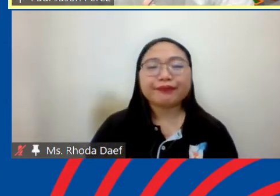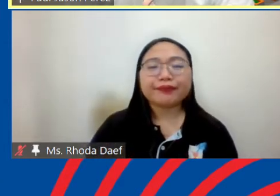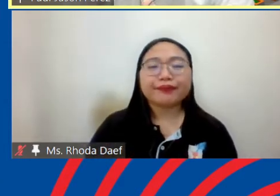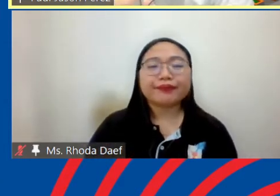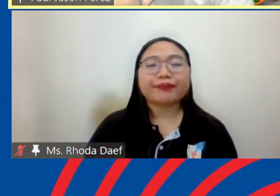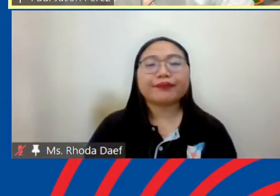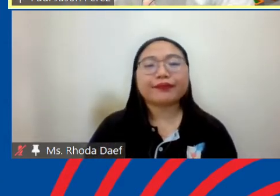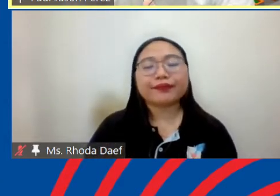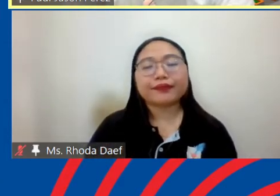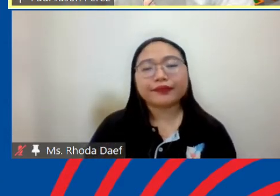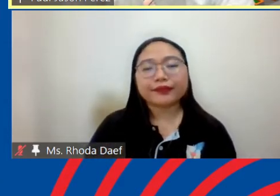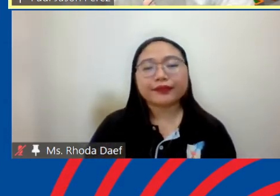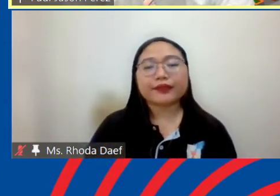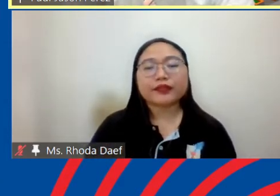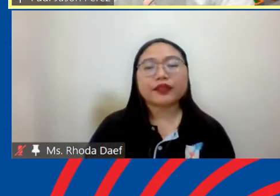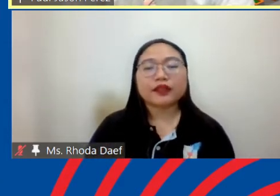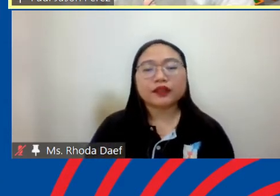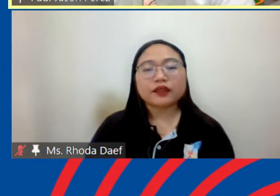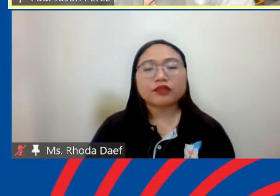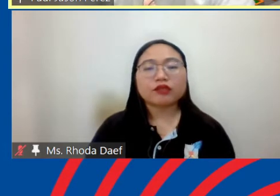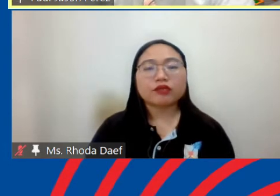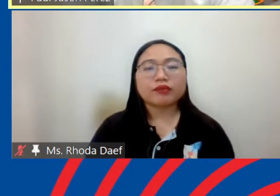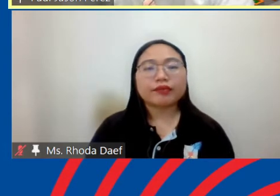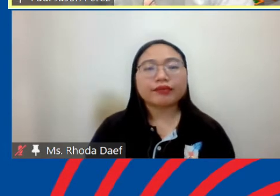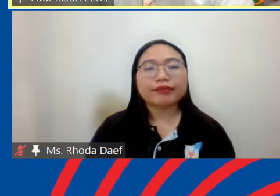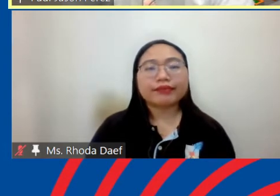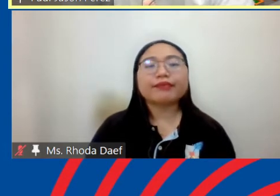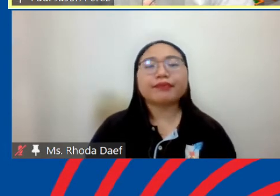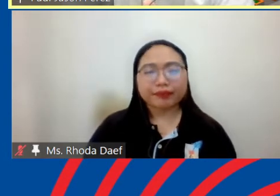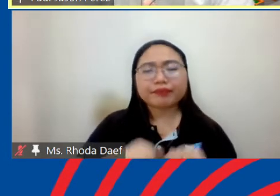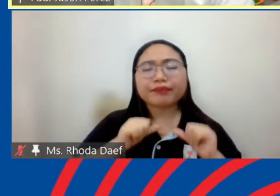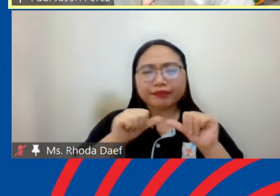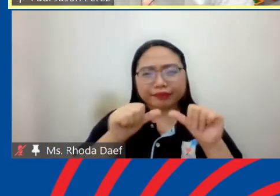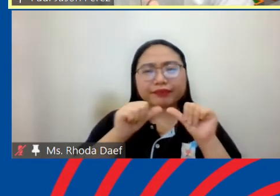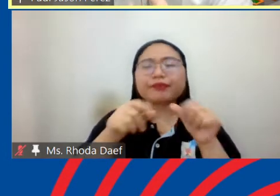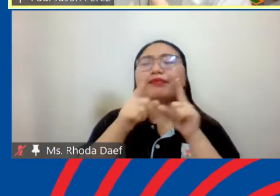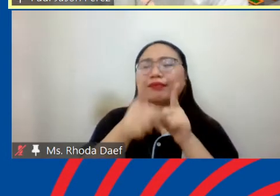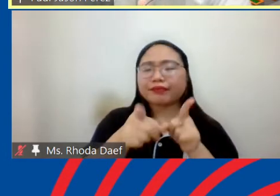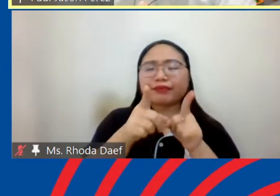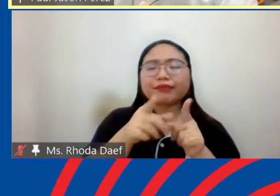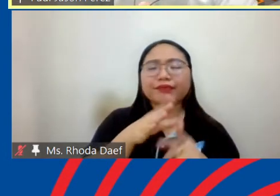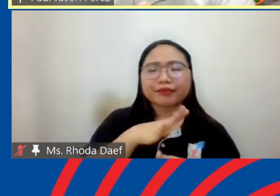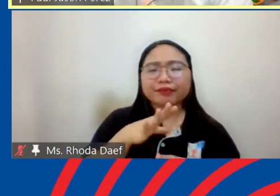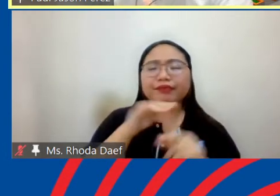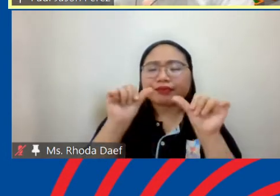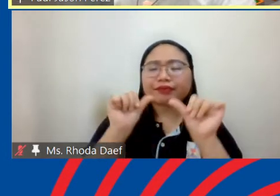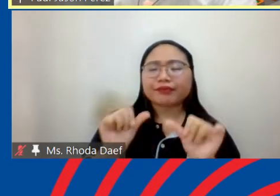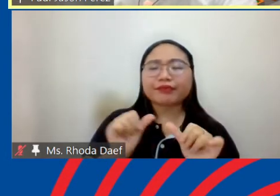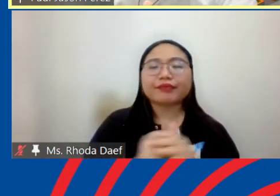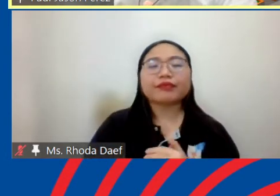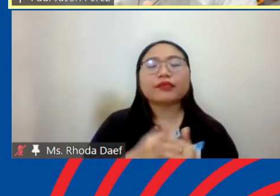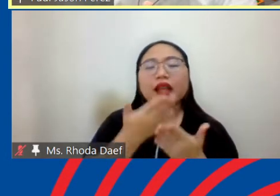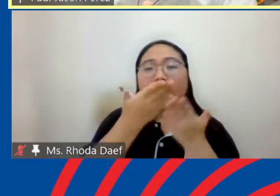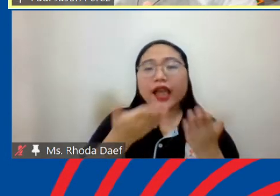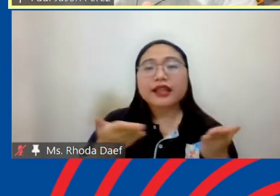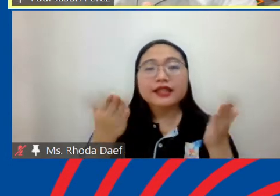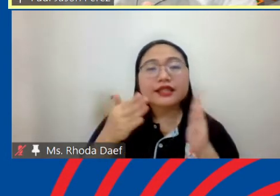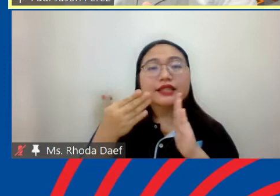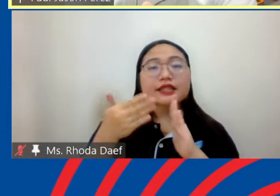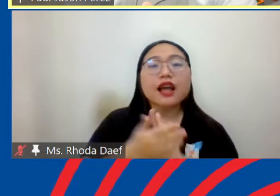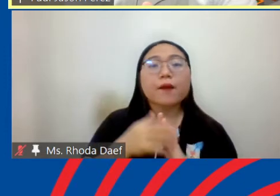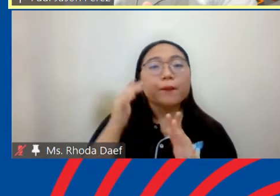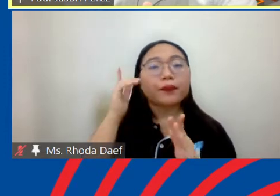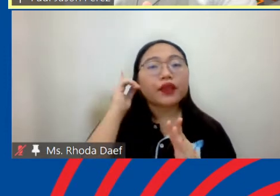So keep on posting your question or your responses. Here's a definition provided by the